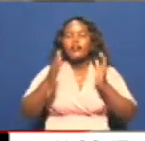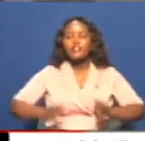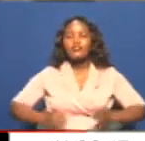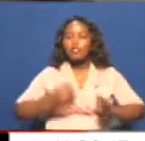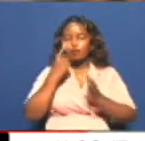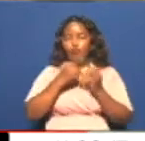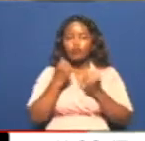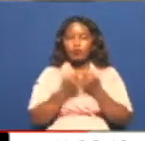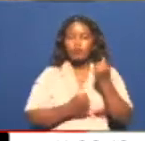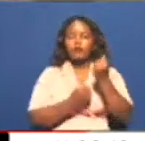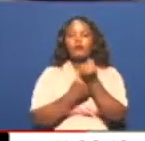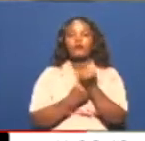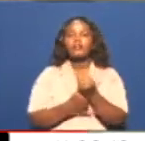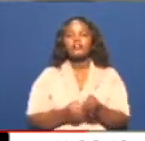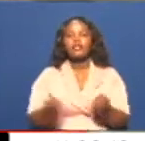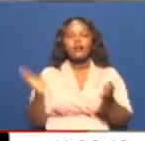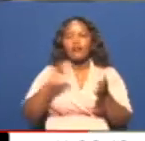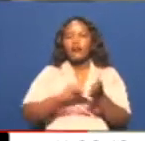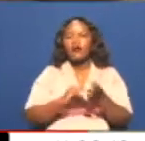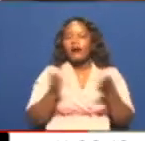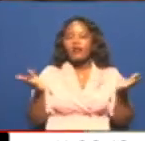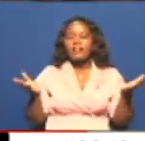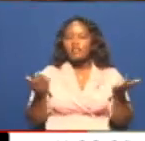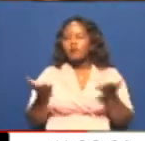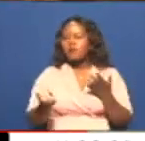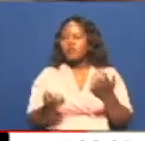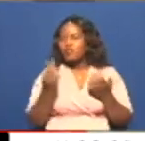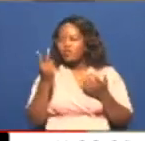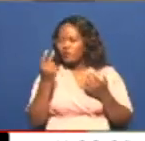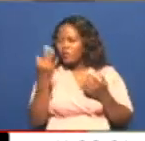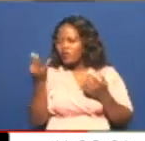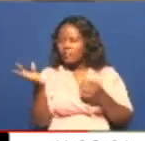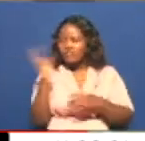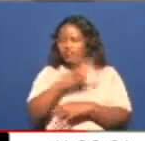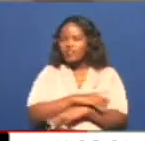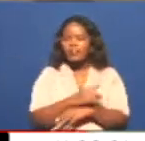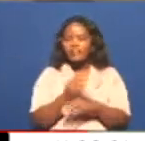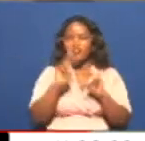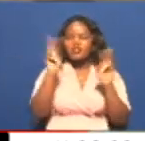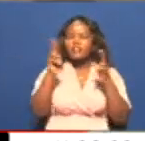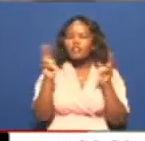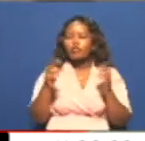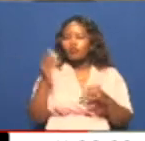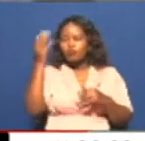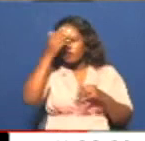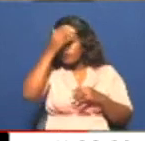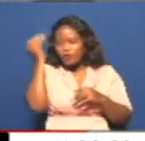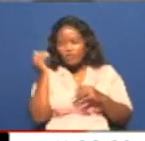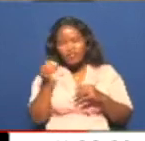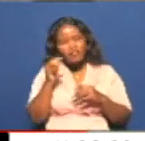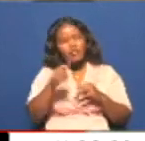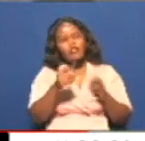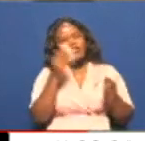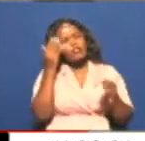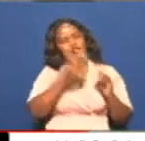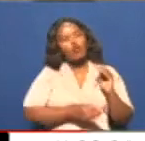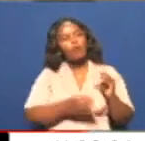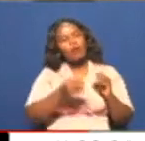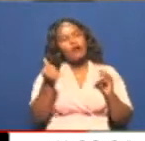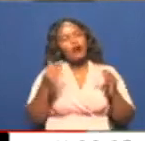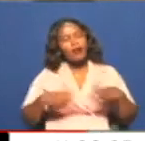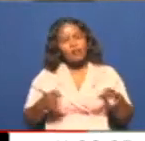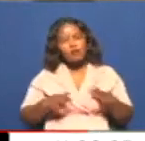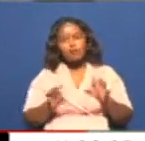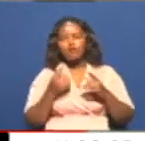then maybe 2-3 days that issue will go. Mm-hmm. And then that does not stop other people from coming forth and